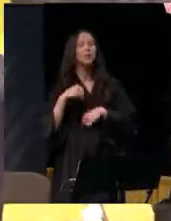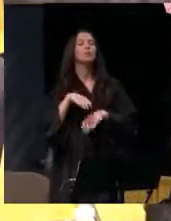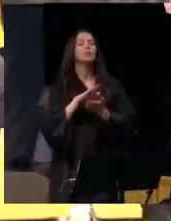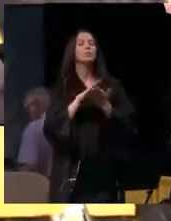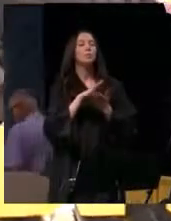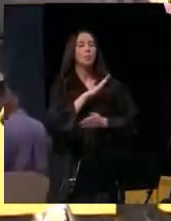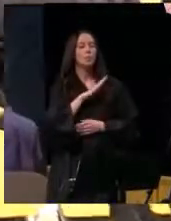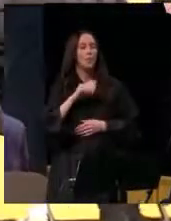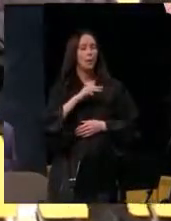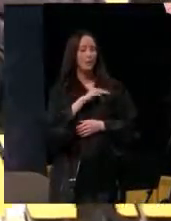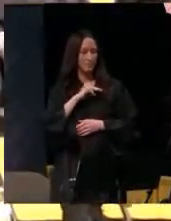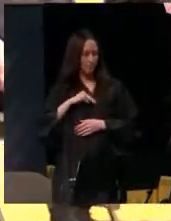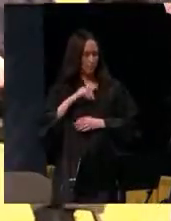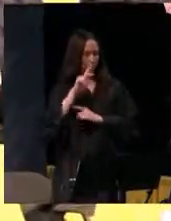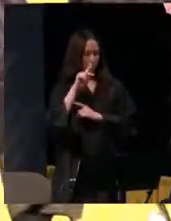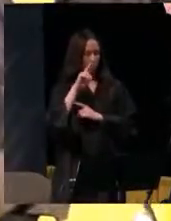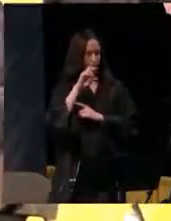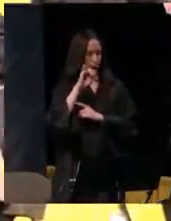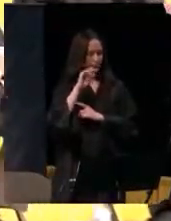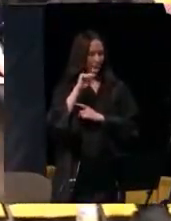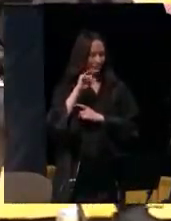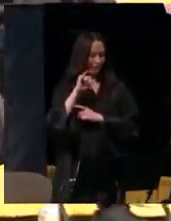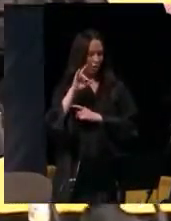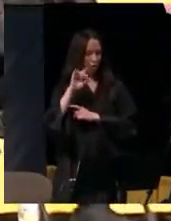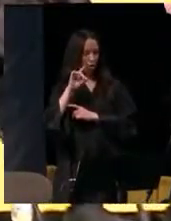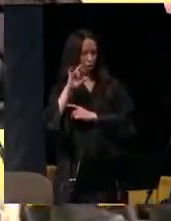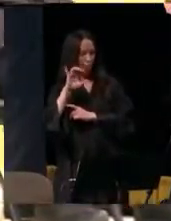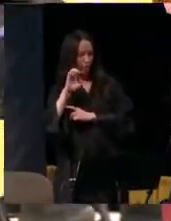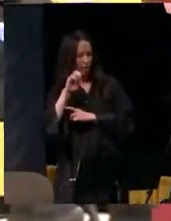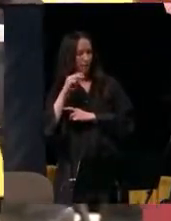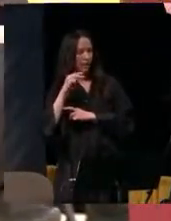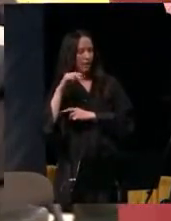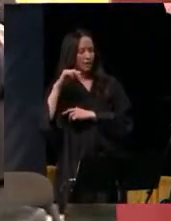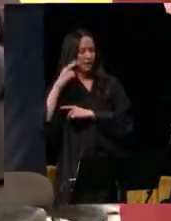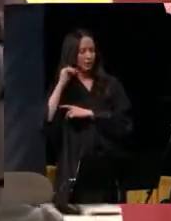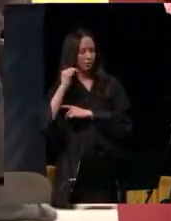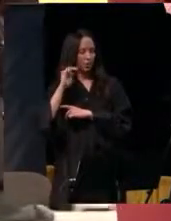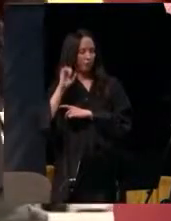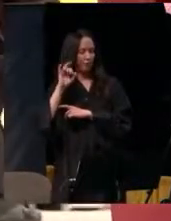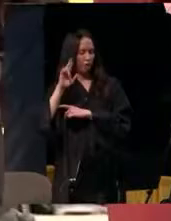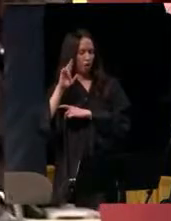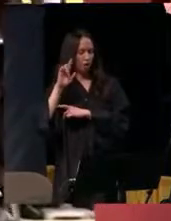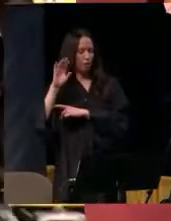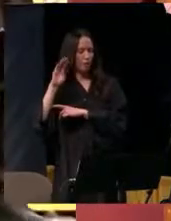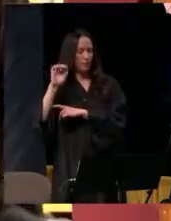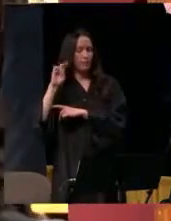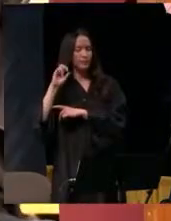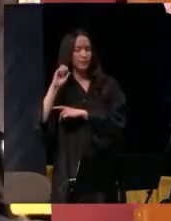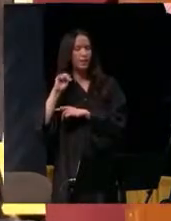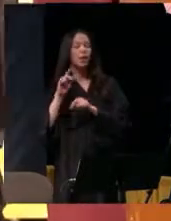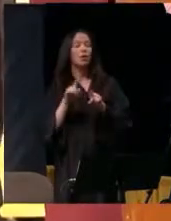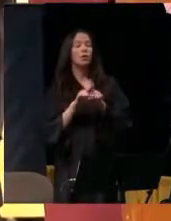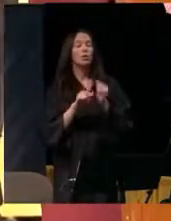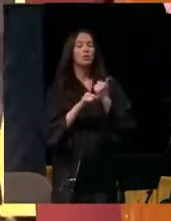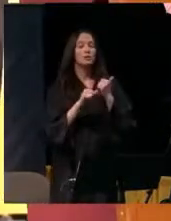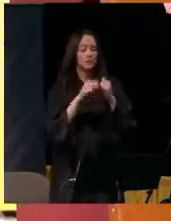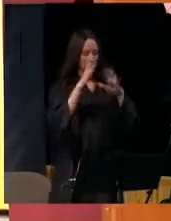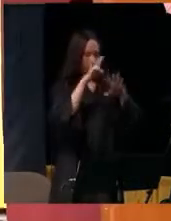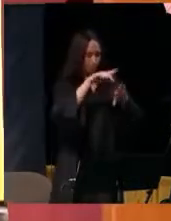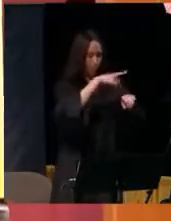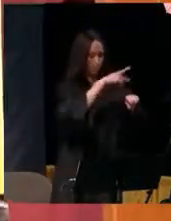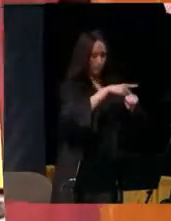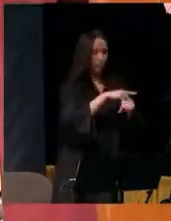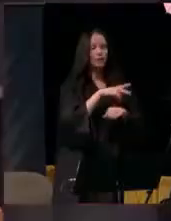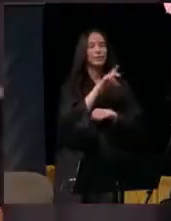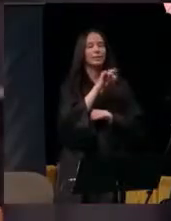Mrs. Christy Ulrich and Mrs. Jennifer Benson. Assistant Principals Dr. Dale Miller and Sean Safransky. We also have with